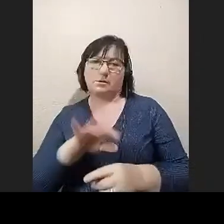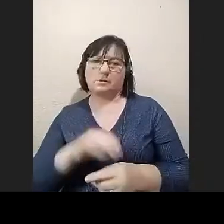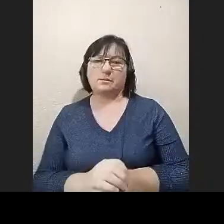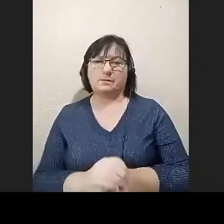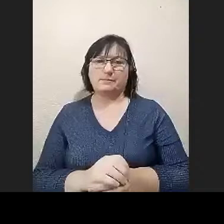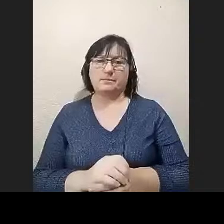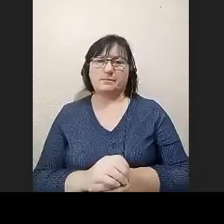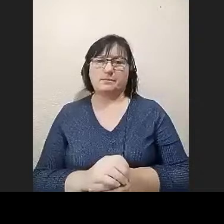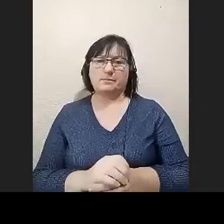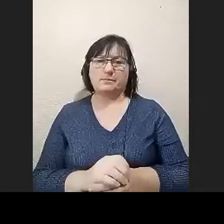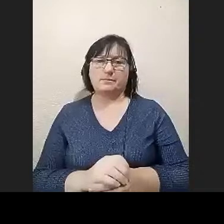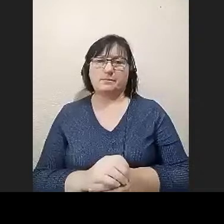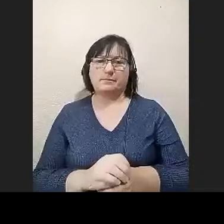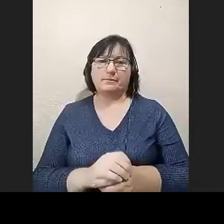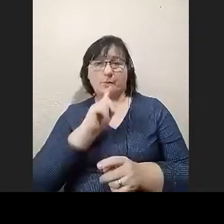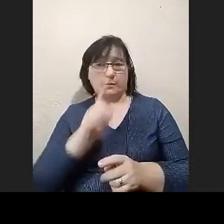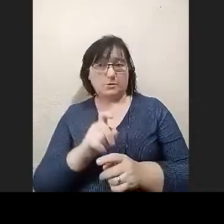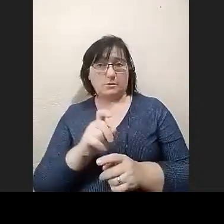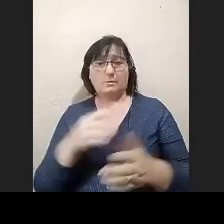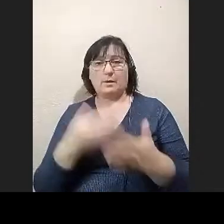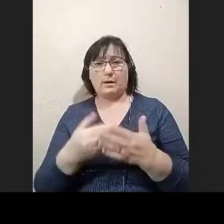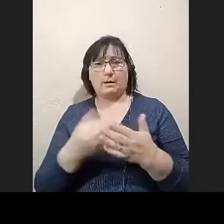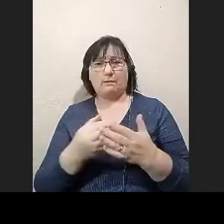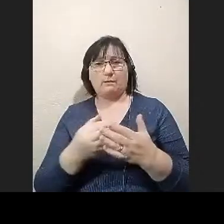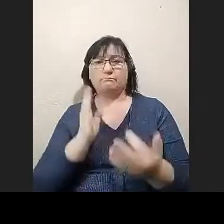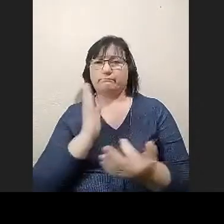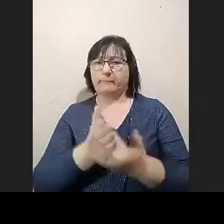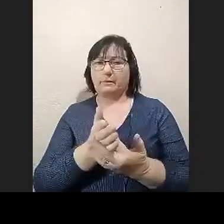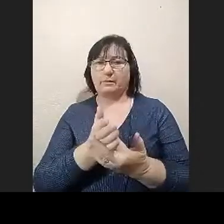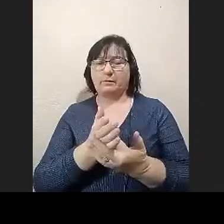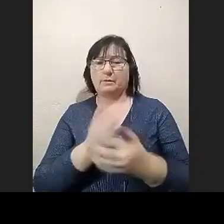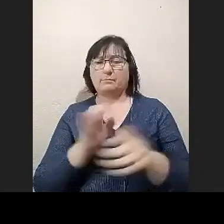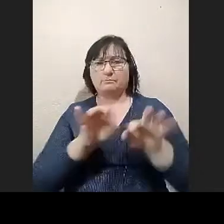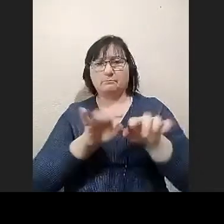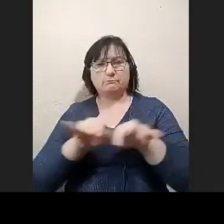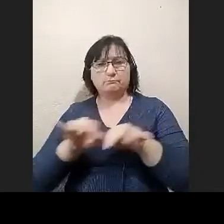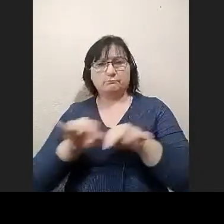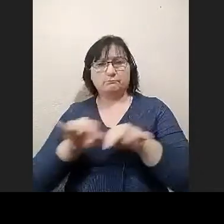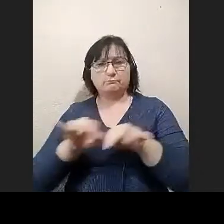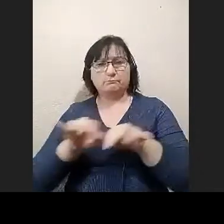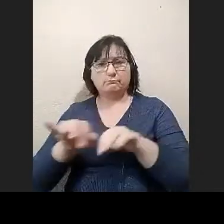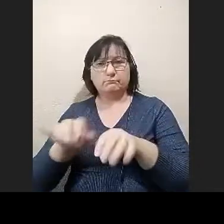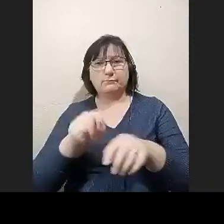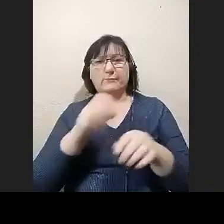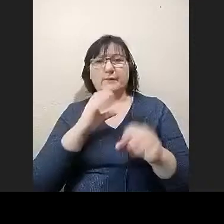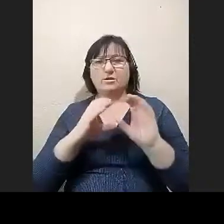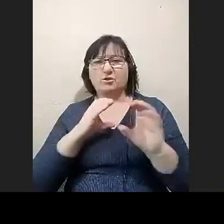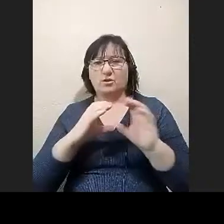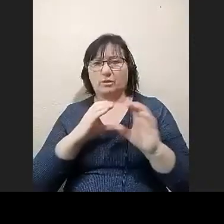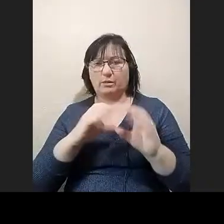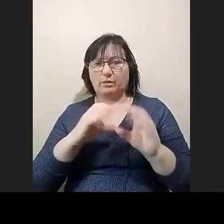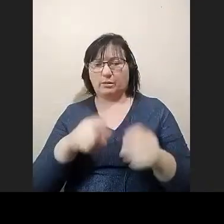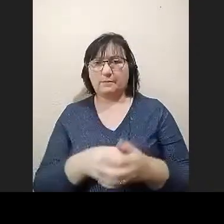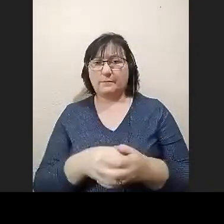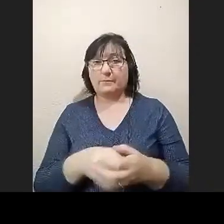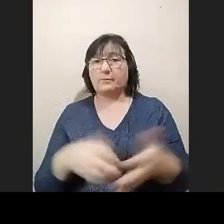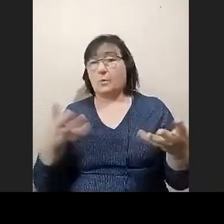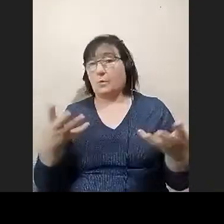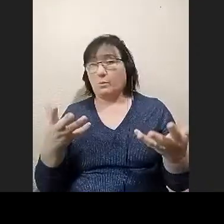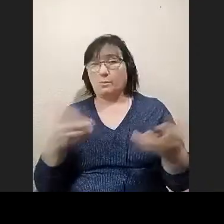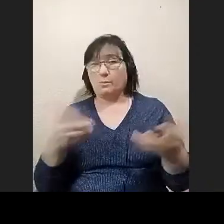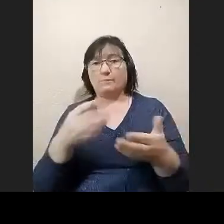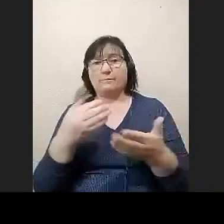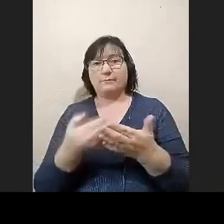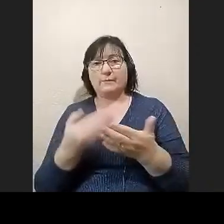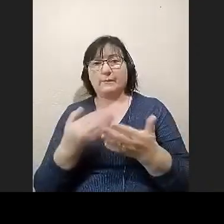the chat, and we have some colleagues that will address those questions, or it could be emailed to us at the following email